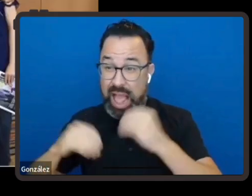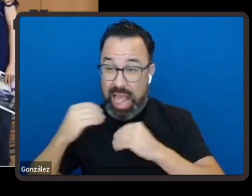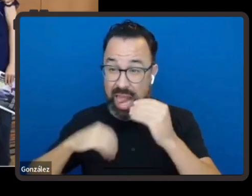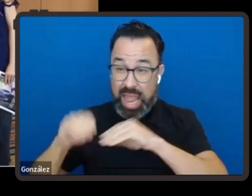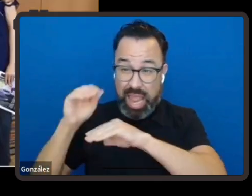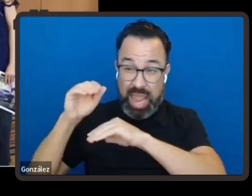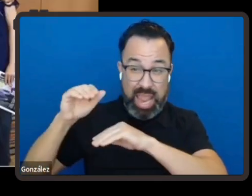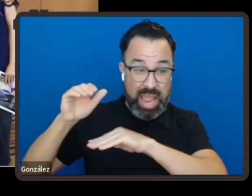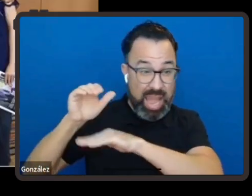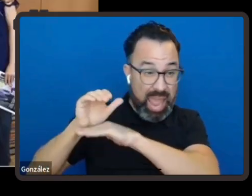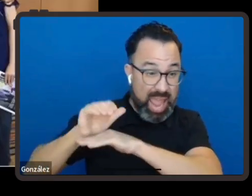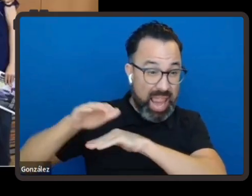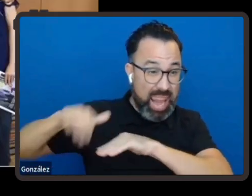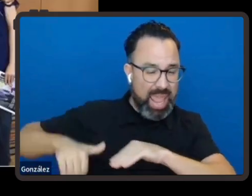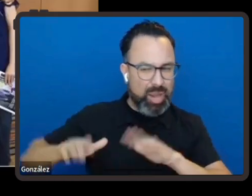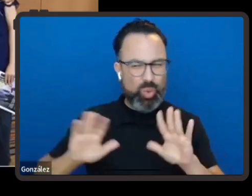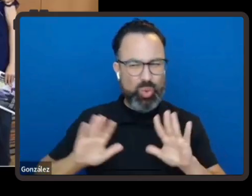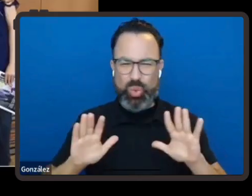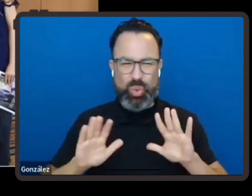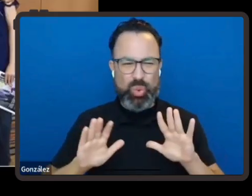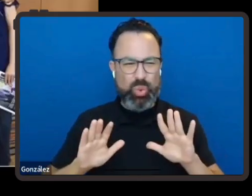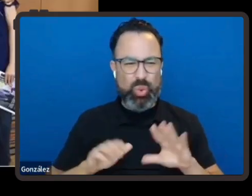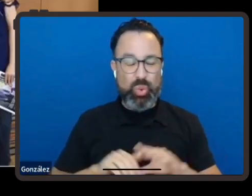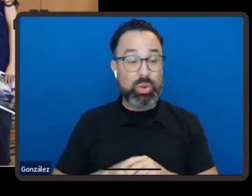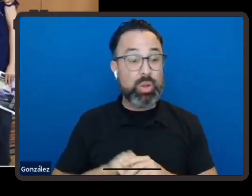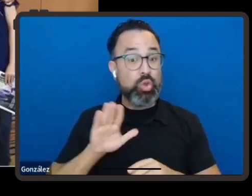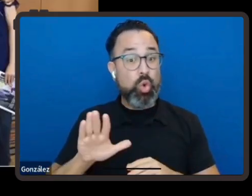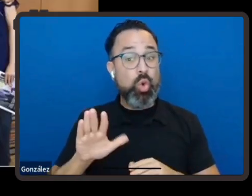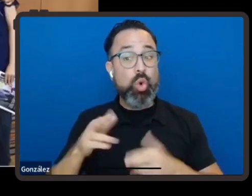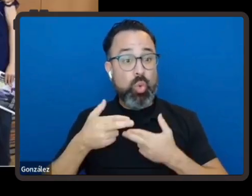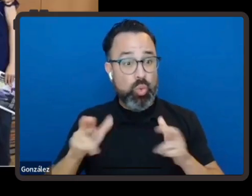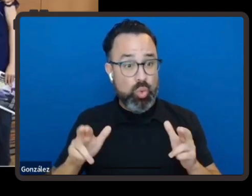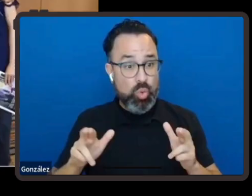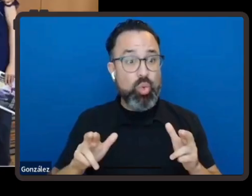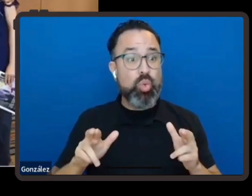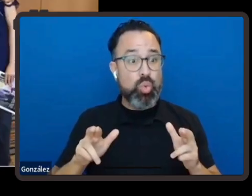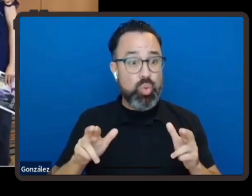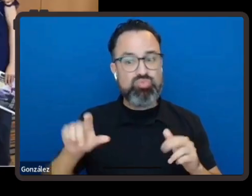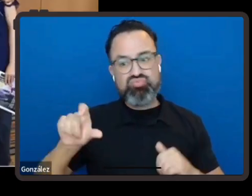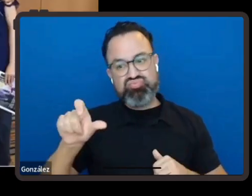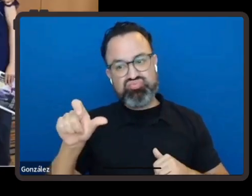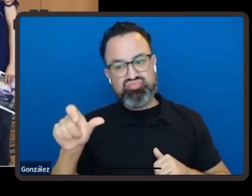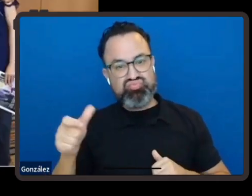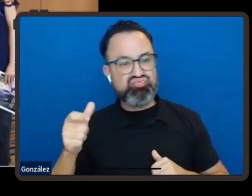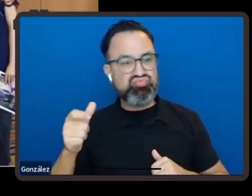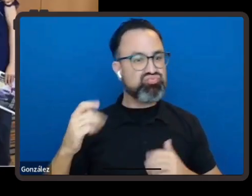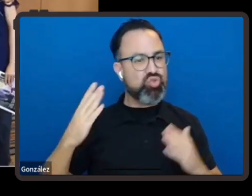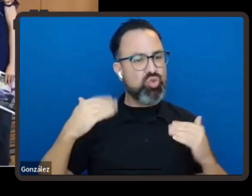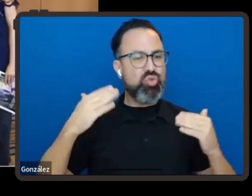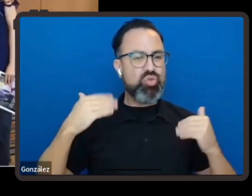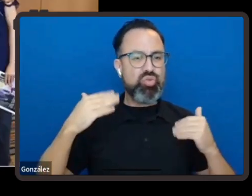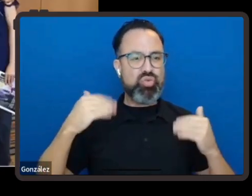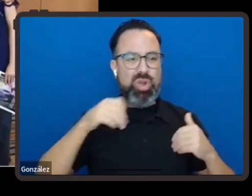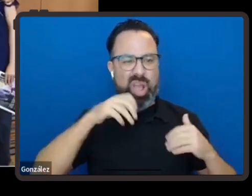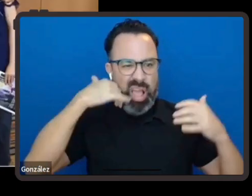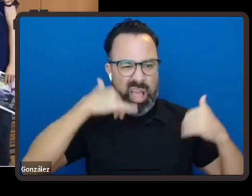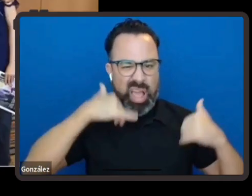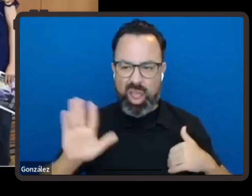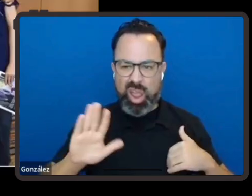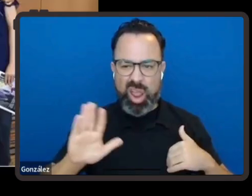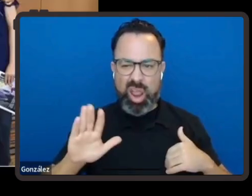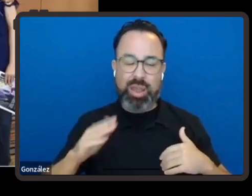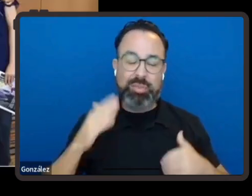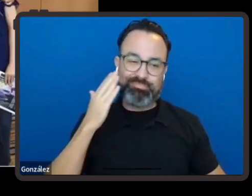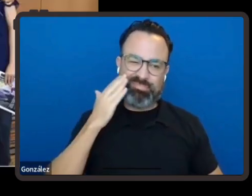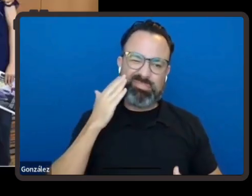Just keep your bedrooms very cool. These are all simple things. You've been told this, everybody, but all these little things